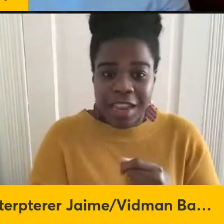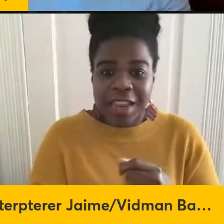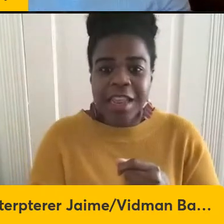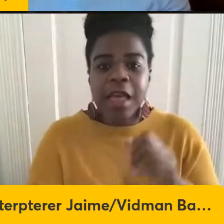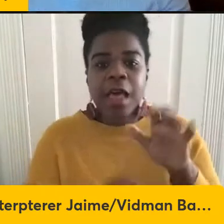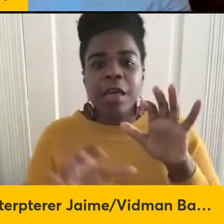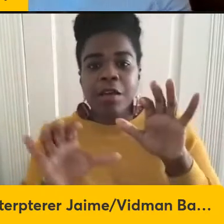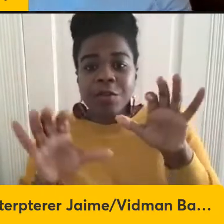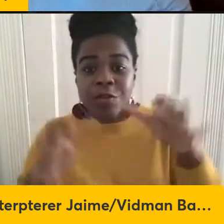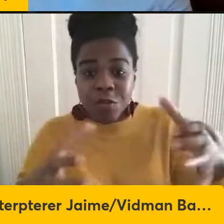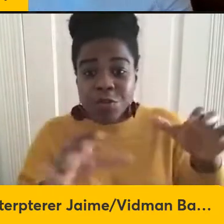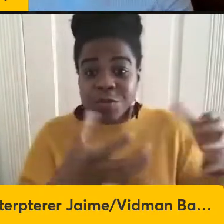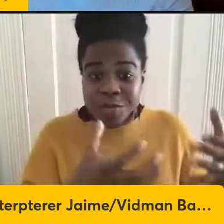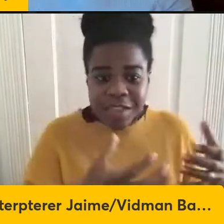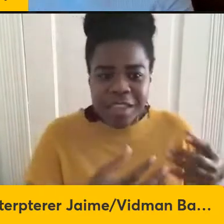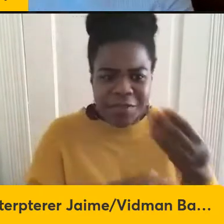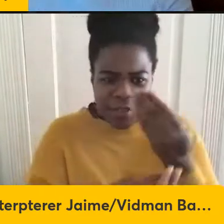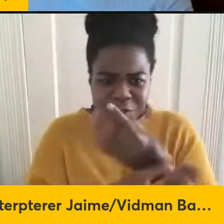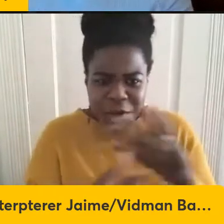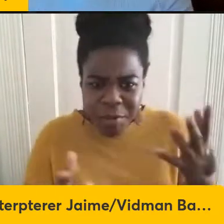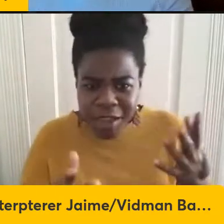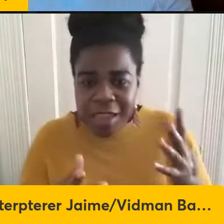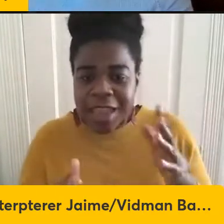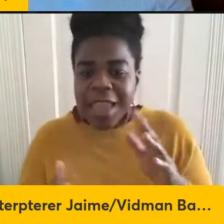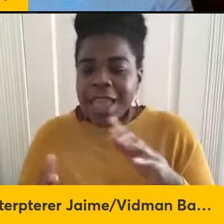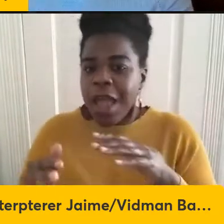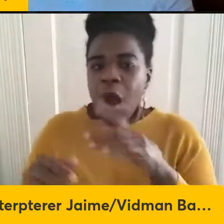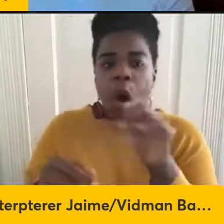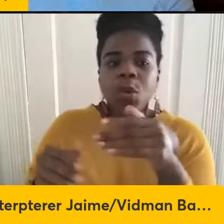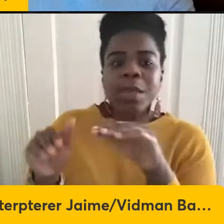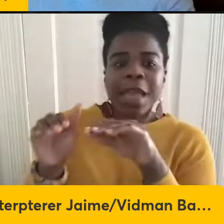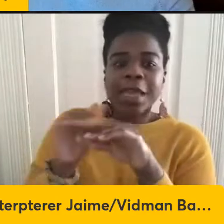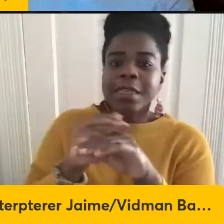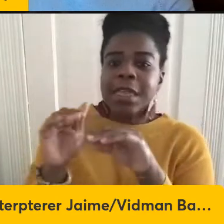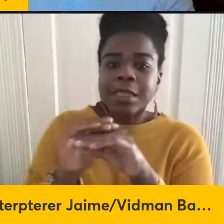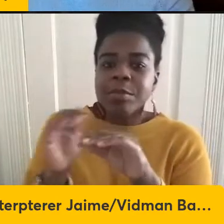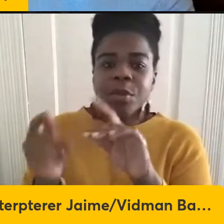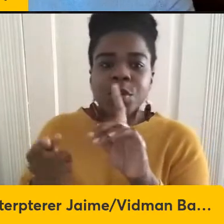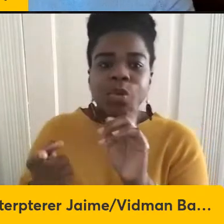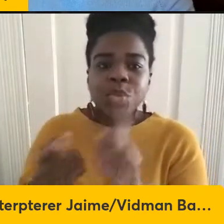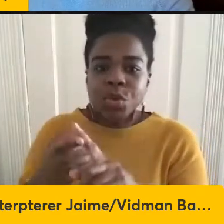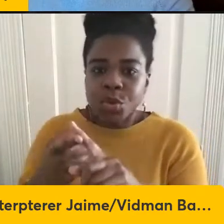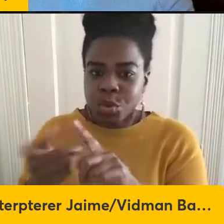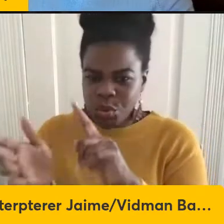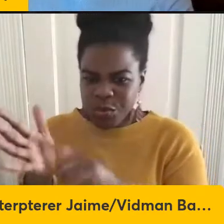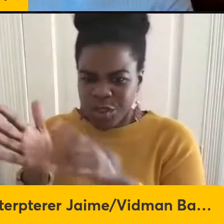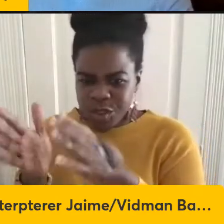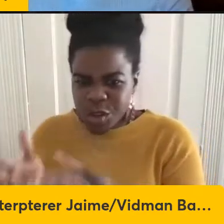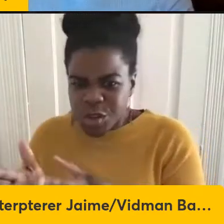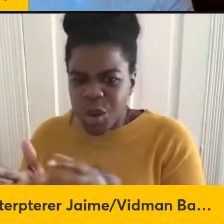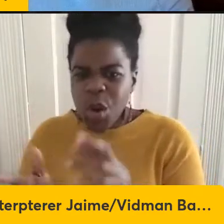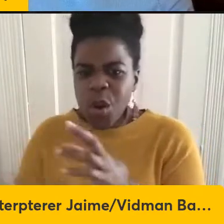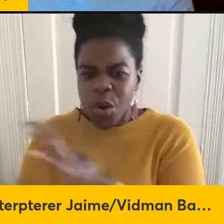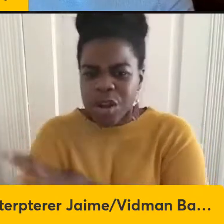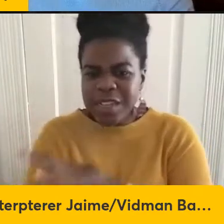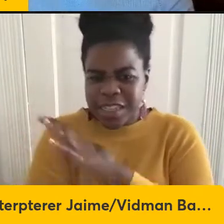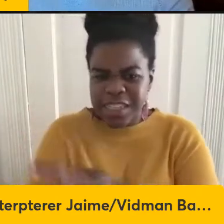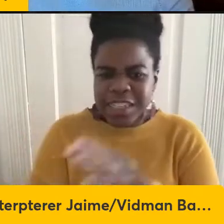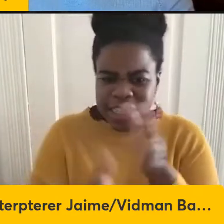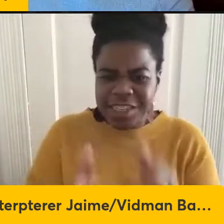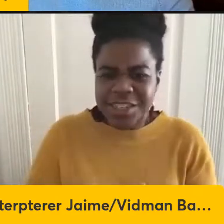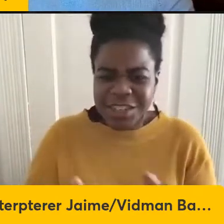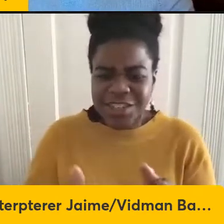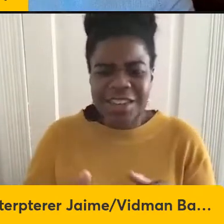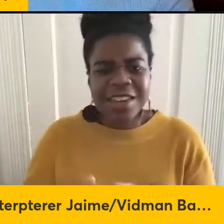of information where it's only accessible to the researcher or the clinician, and